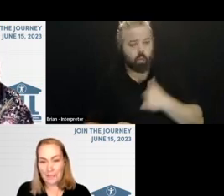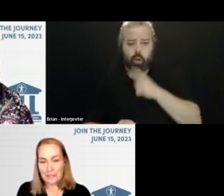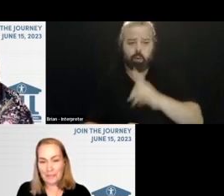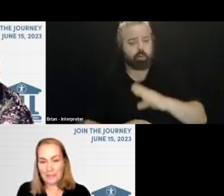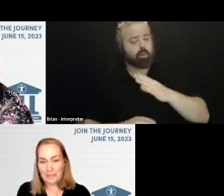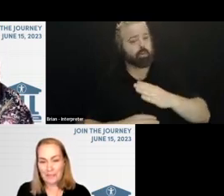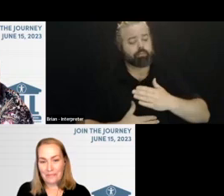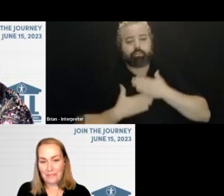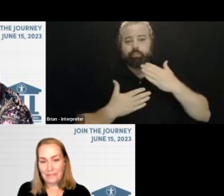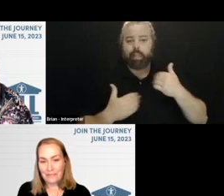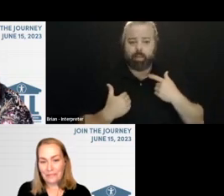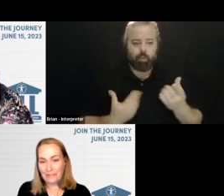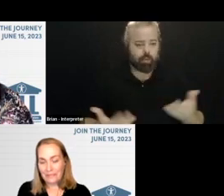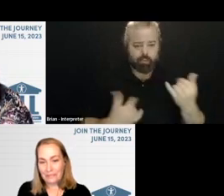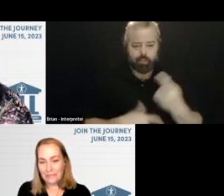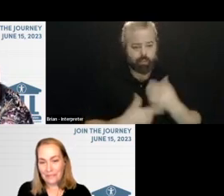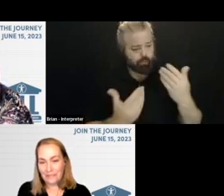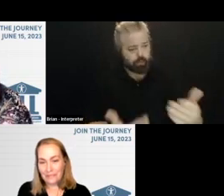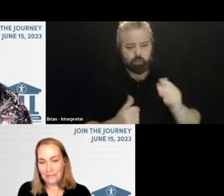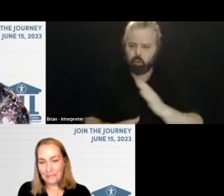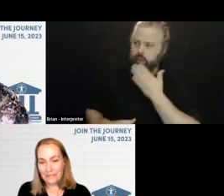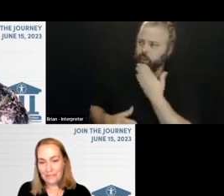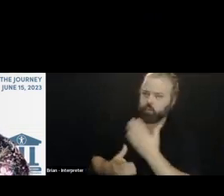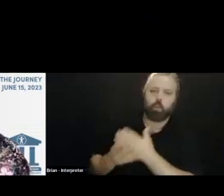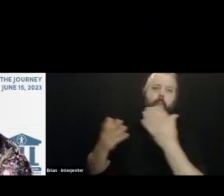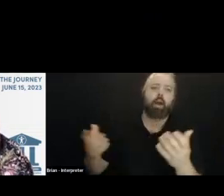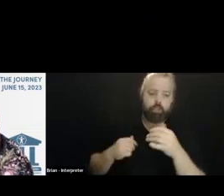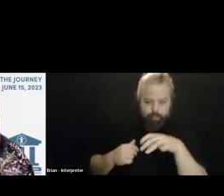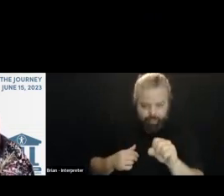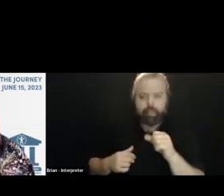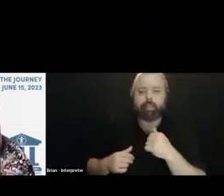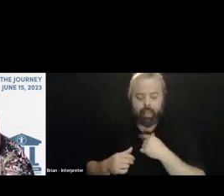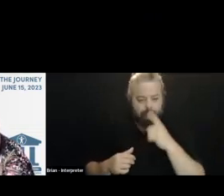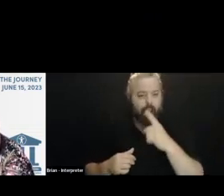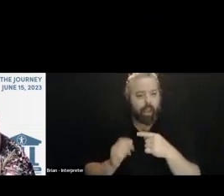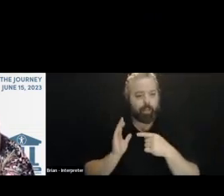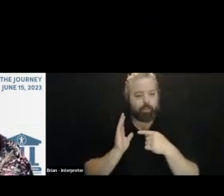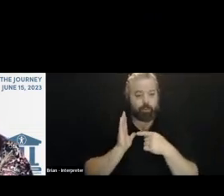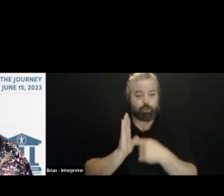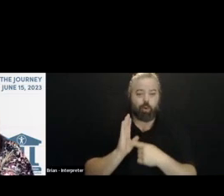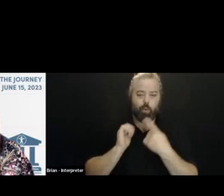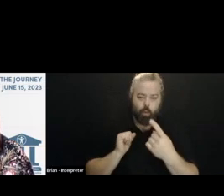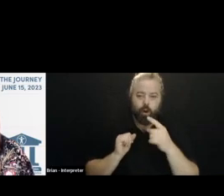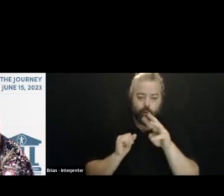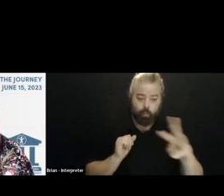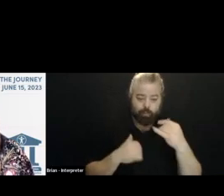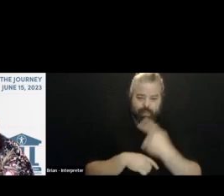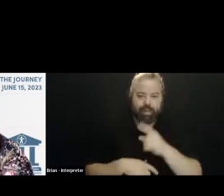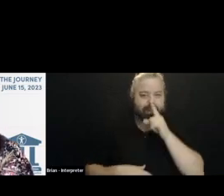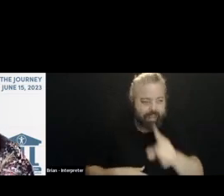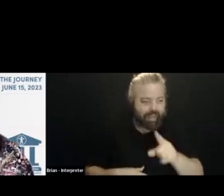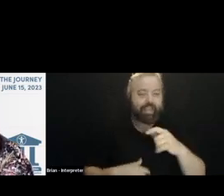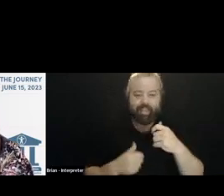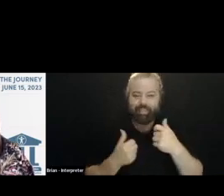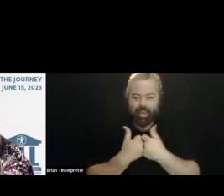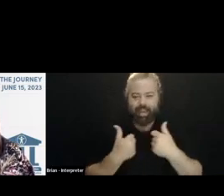away. Thank you so much, Eudora. Yes, and I'm even showing off one of the web pages we're looking at today is a gaming web page,